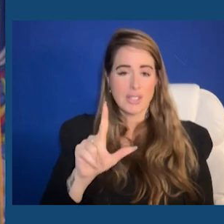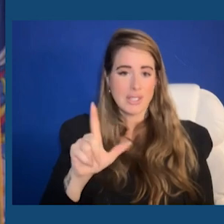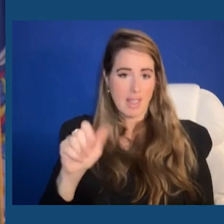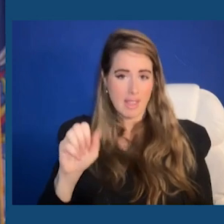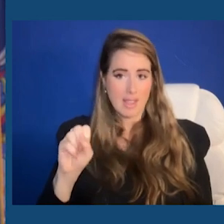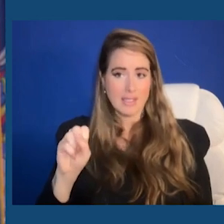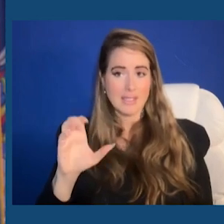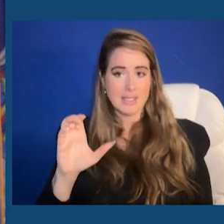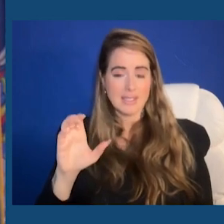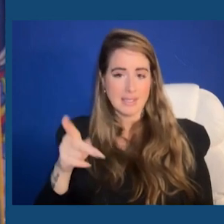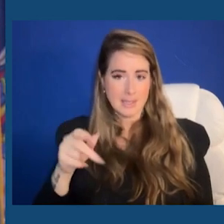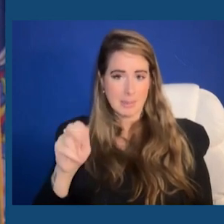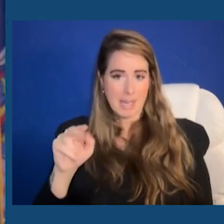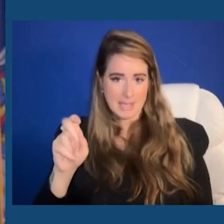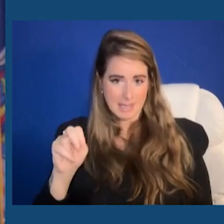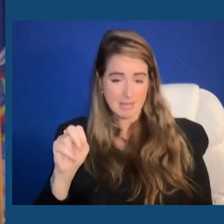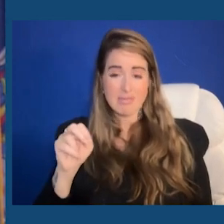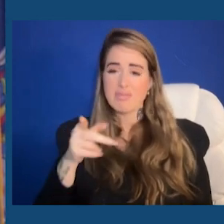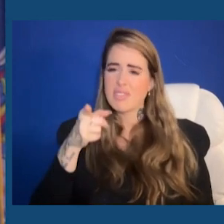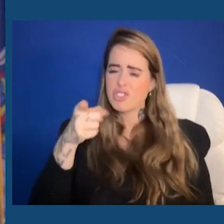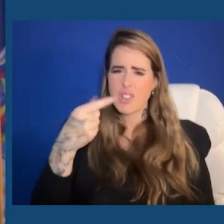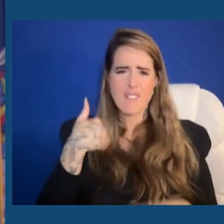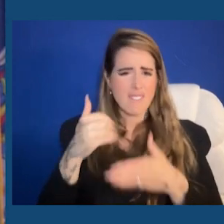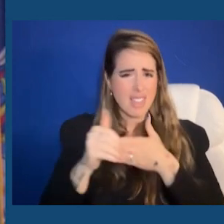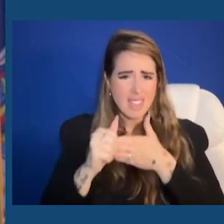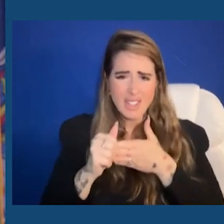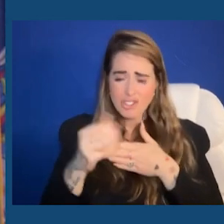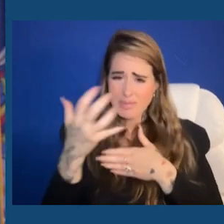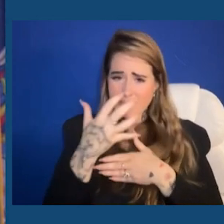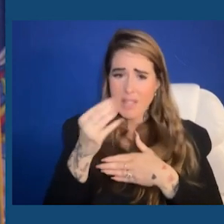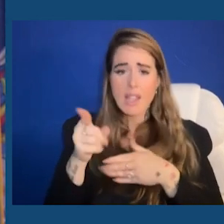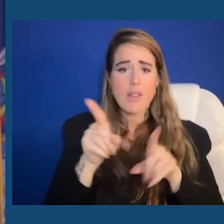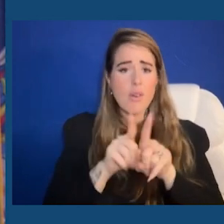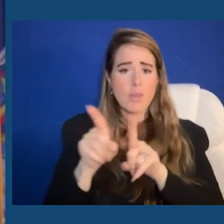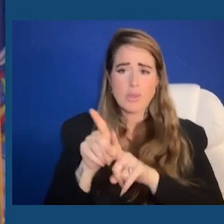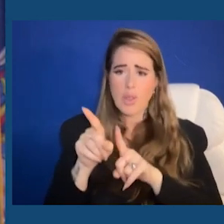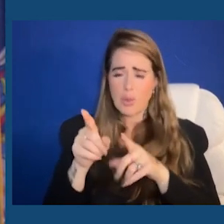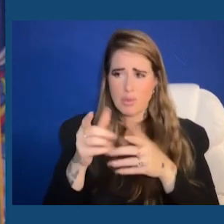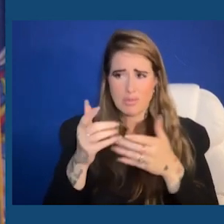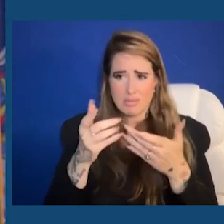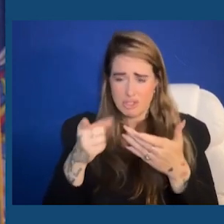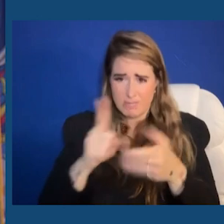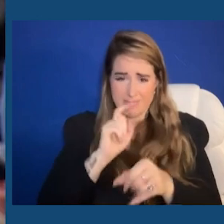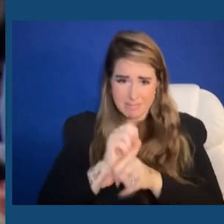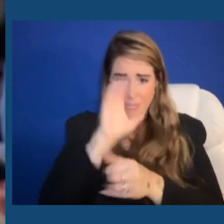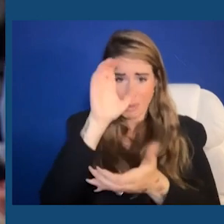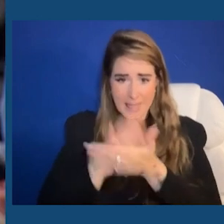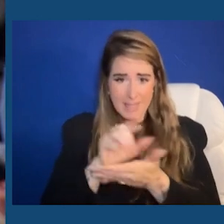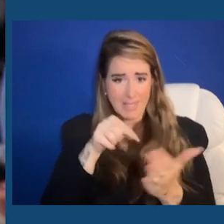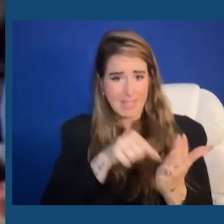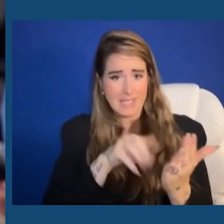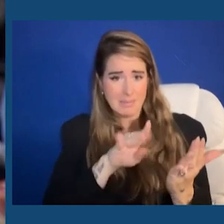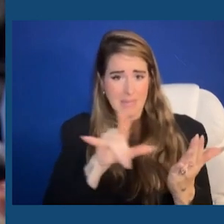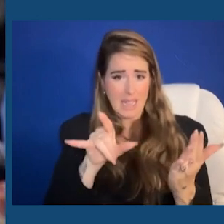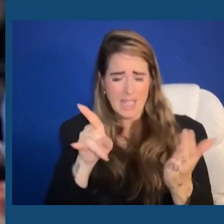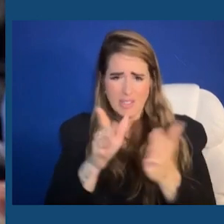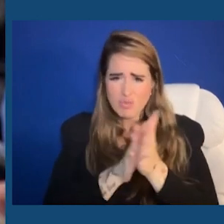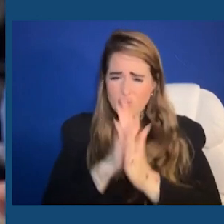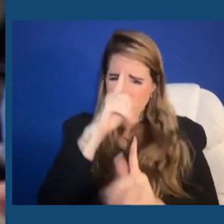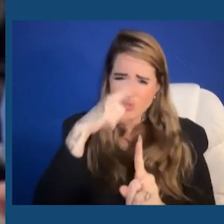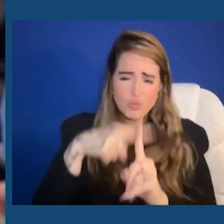vision, this leadership, as I said before, but for believing in this, for actually believing in this piece of legislation. When it was